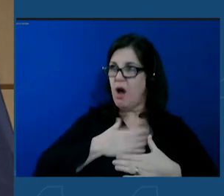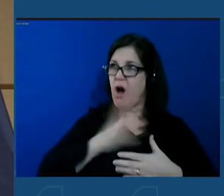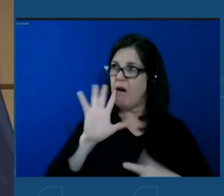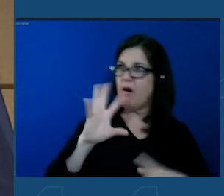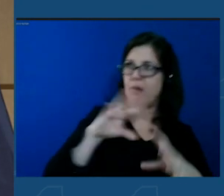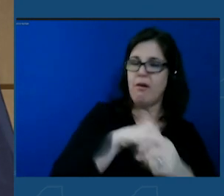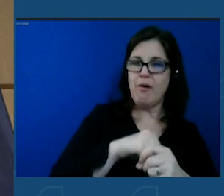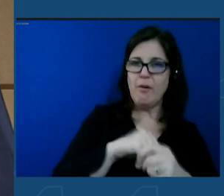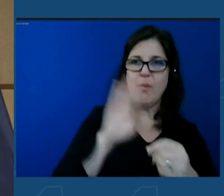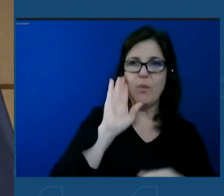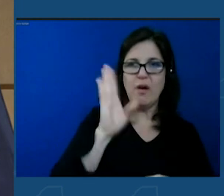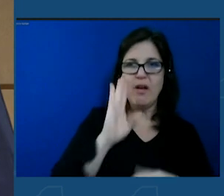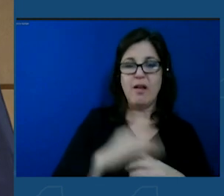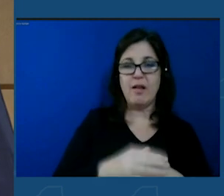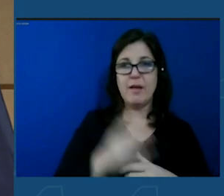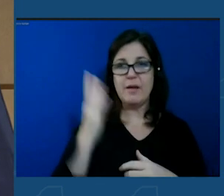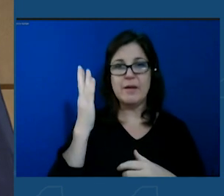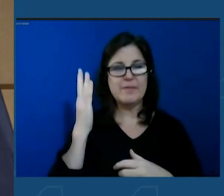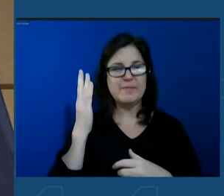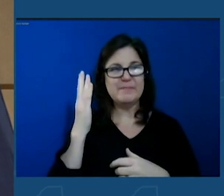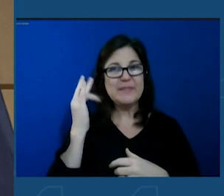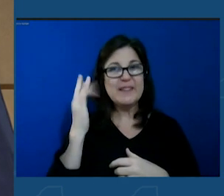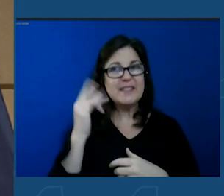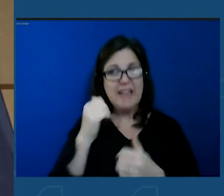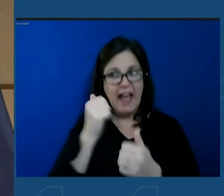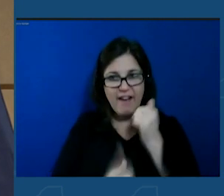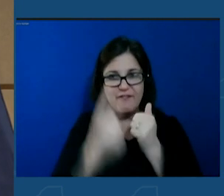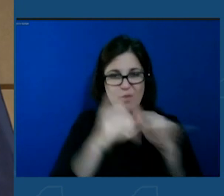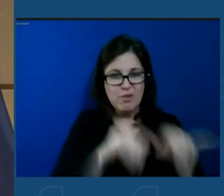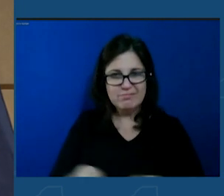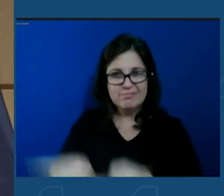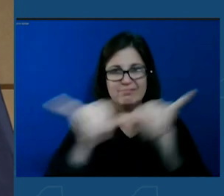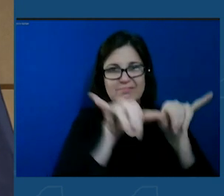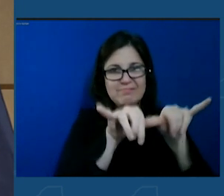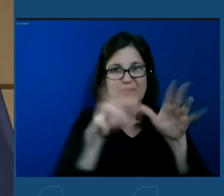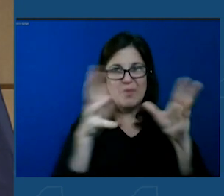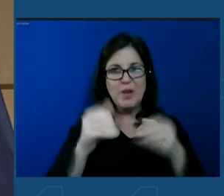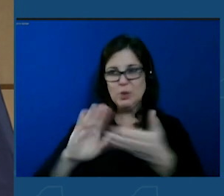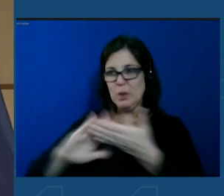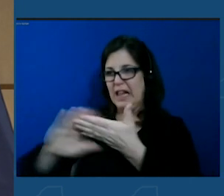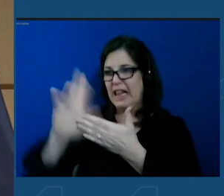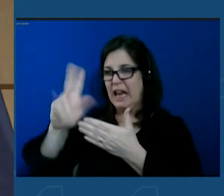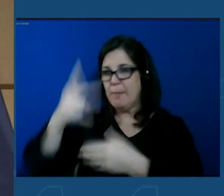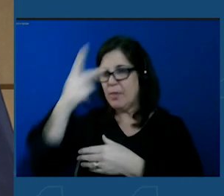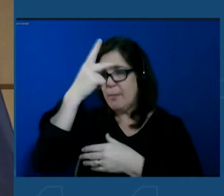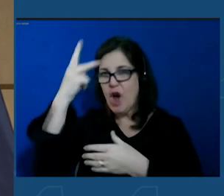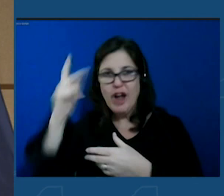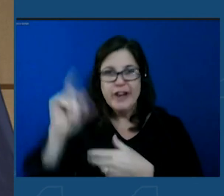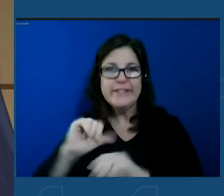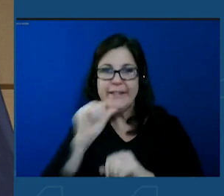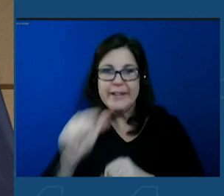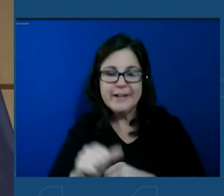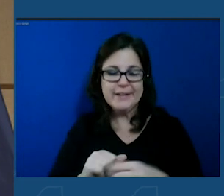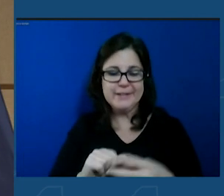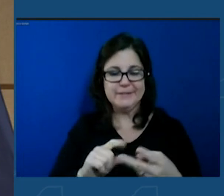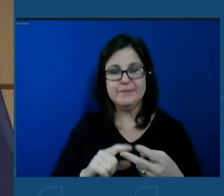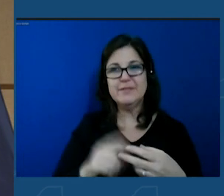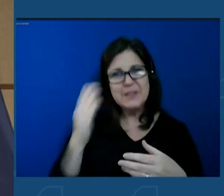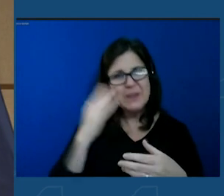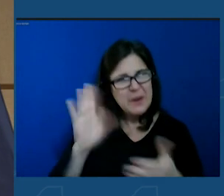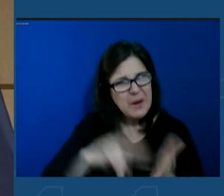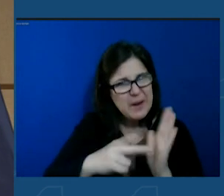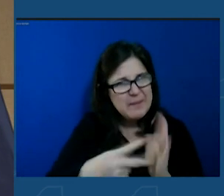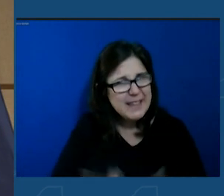thank you. Not everybody wants to clean up at a park after school. You know,